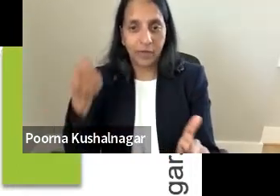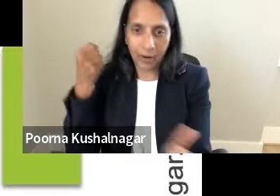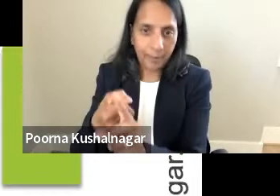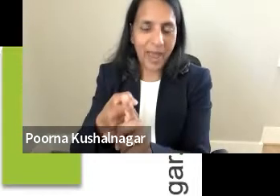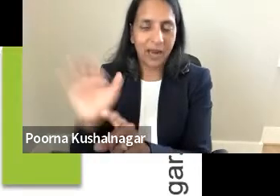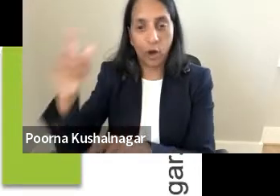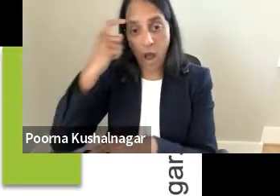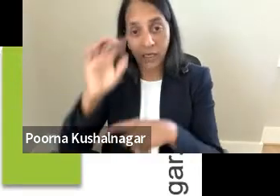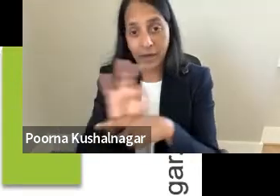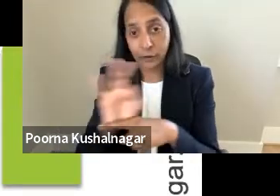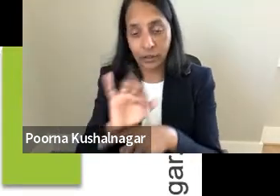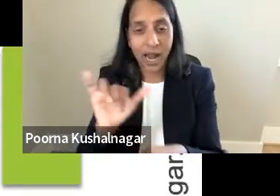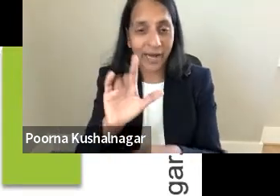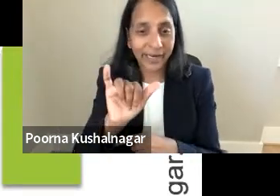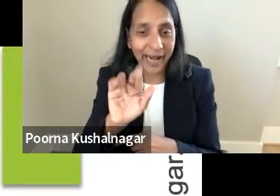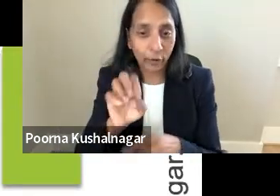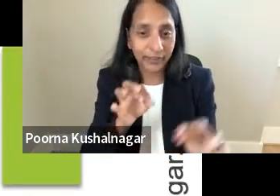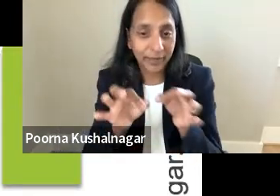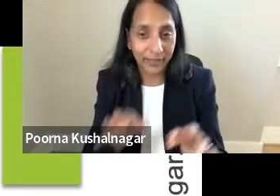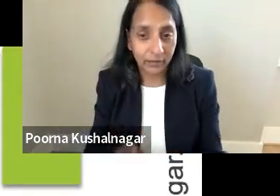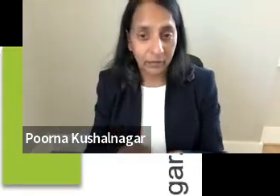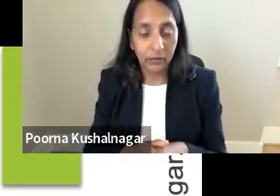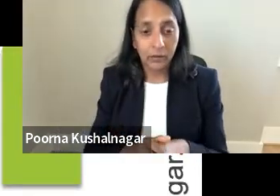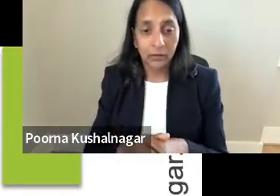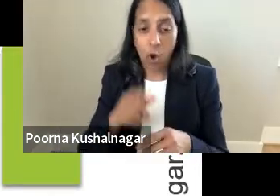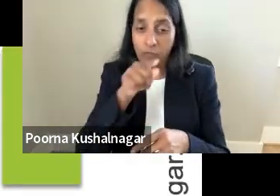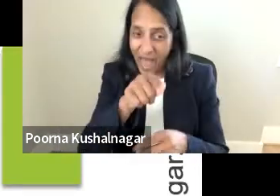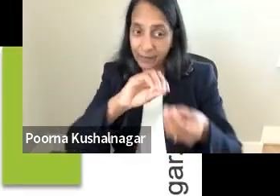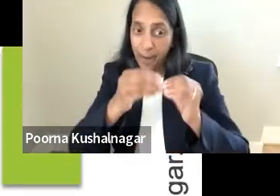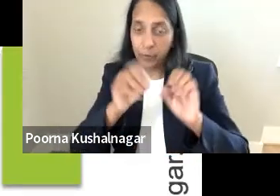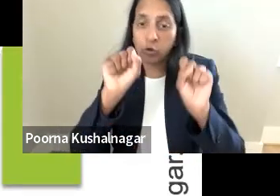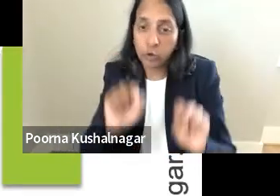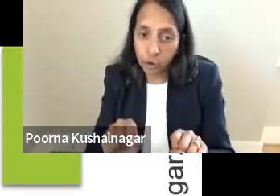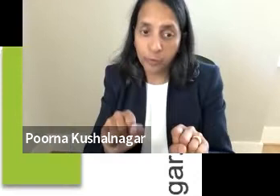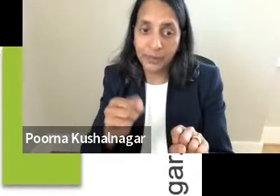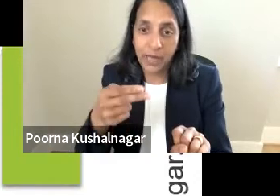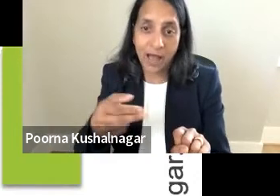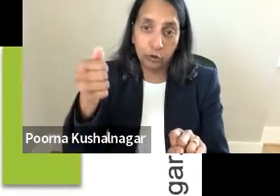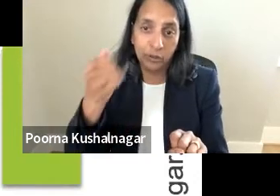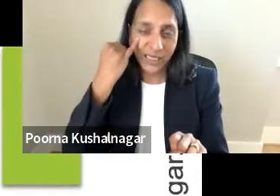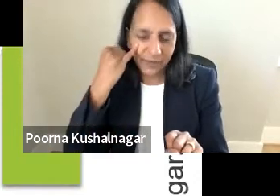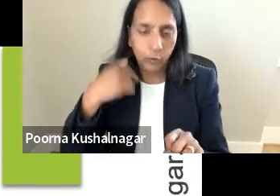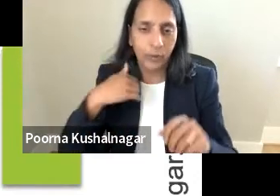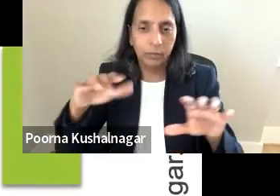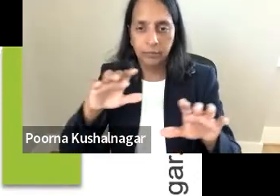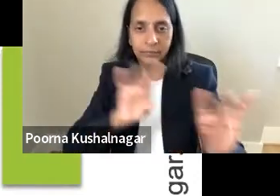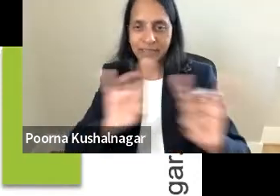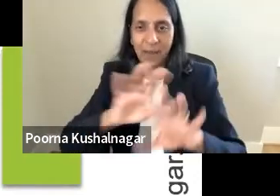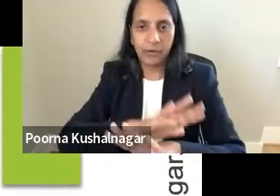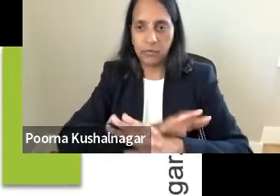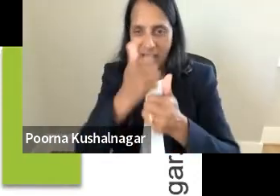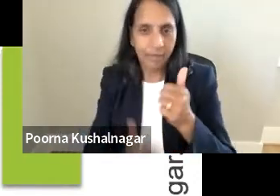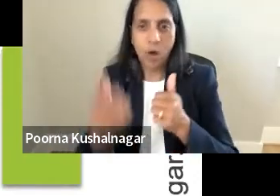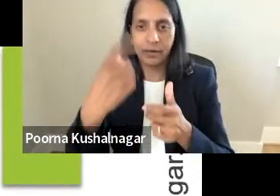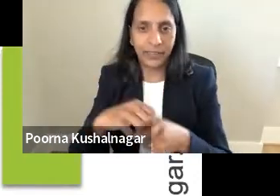are experiencing language deprivation to an extreme degree that it impacts their cognitive abilities, like Claire mentioned. So this